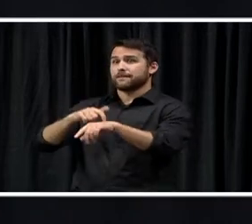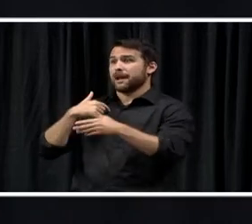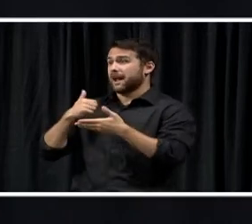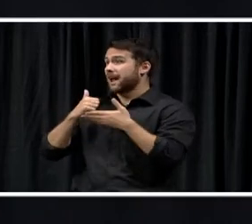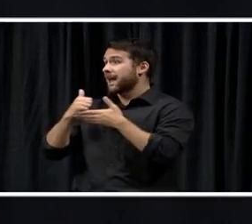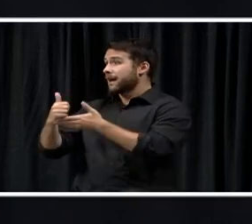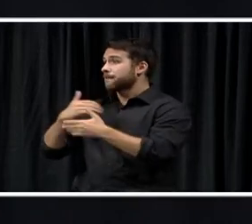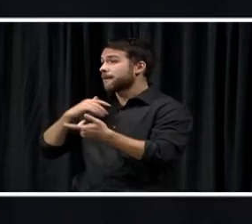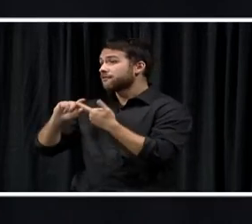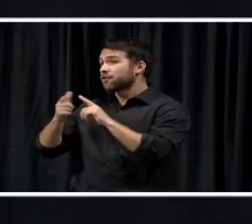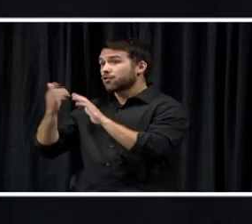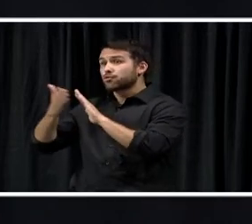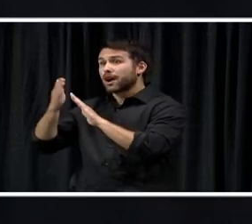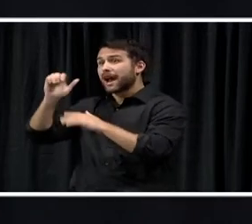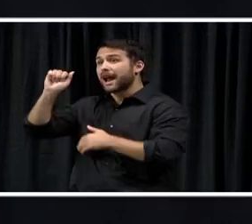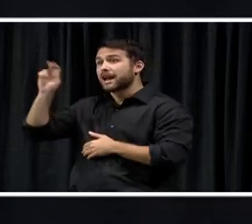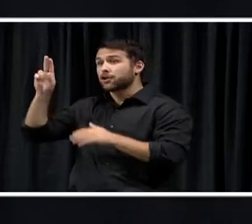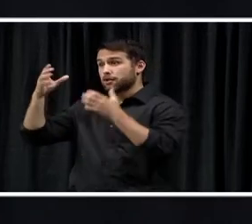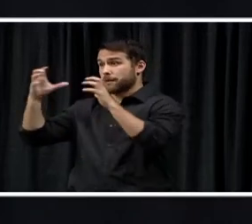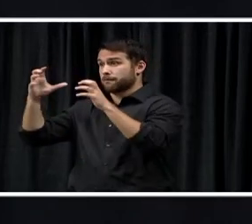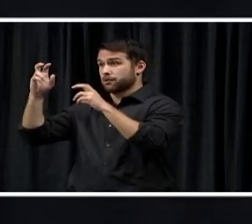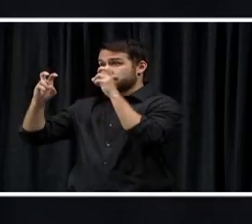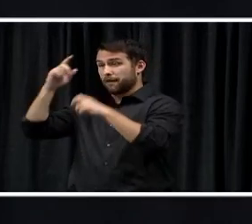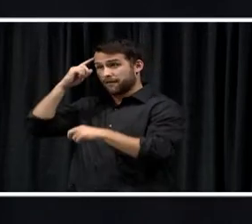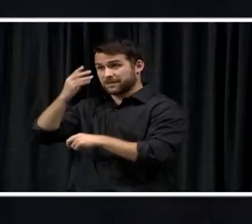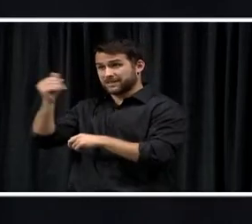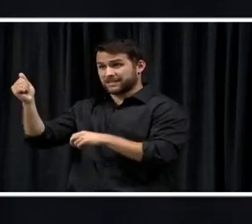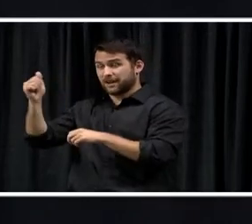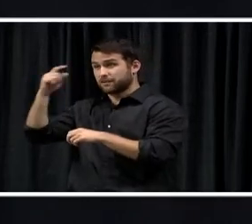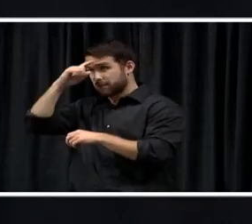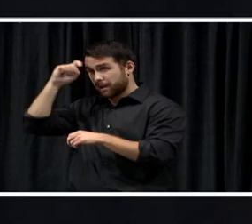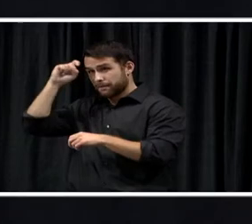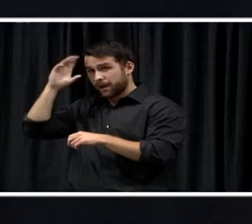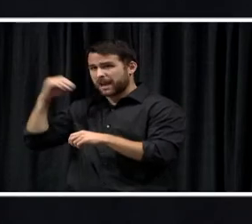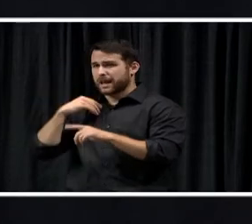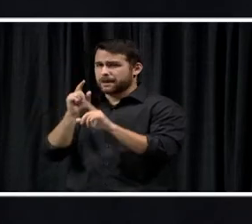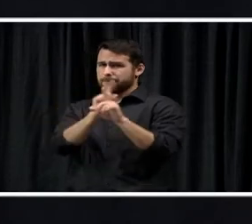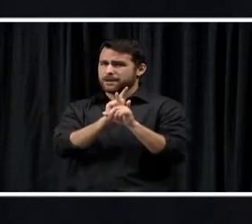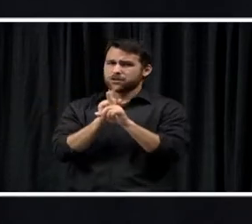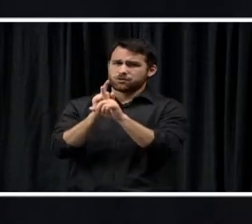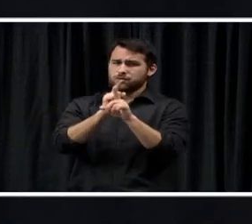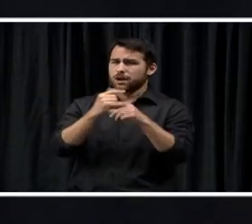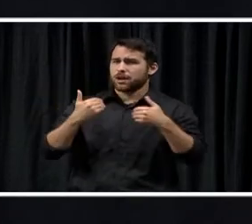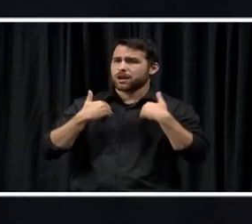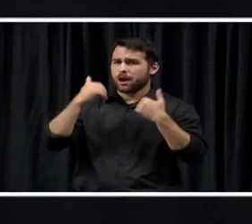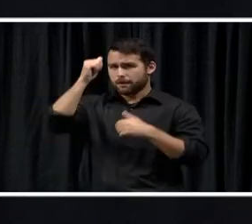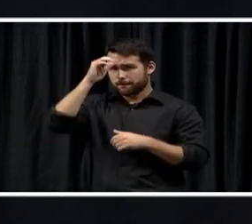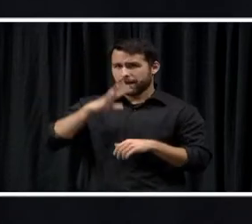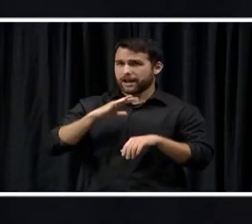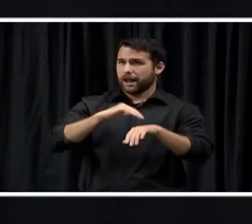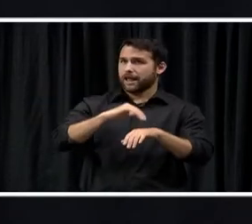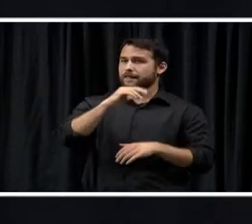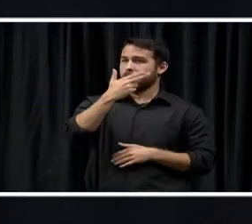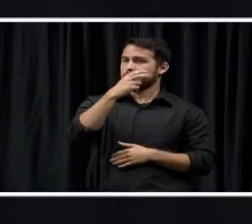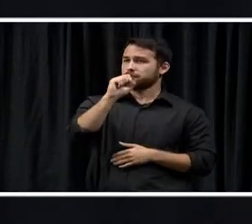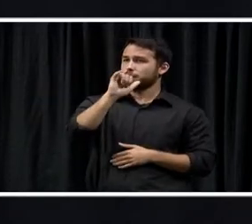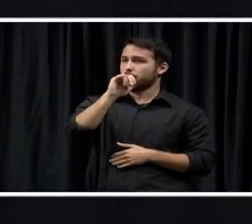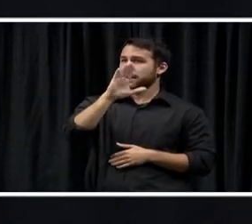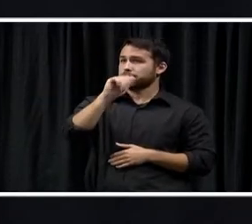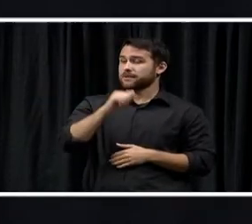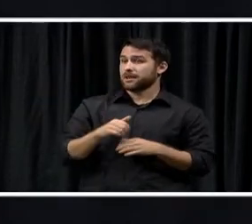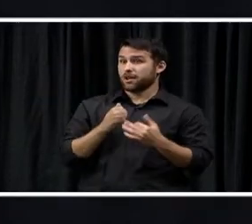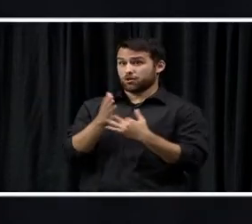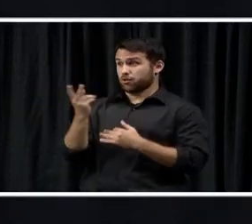AAU basketball tournaments for several summers, and I mentored a handful of young men at the High Street YMCA. Through those